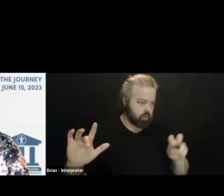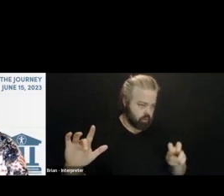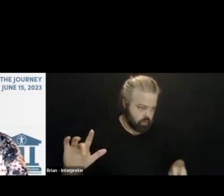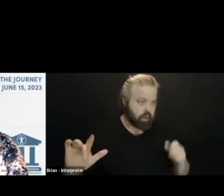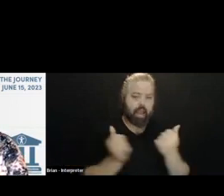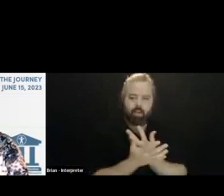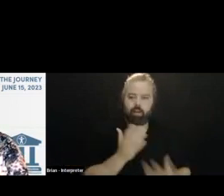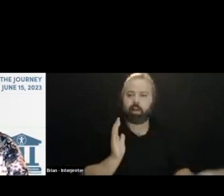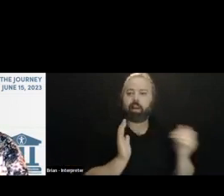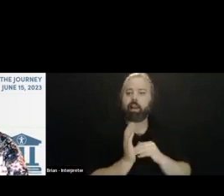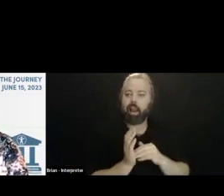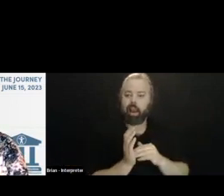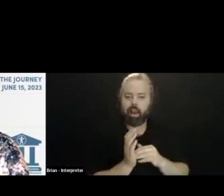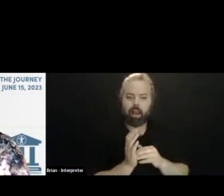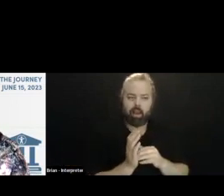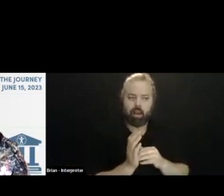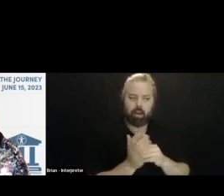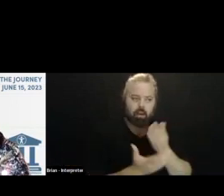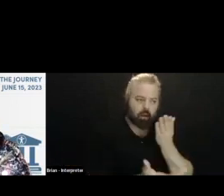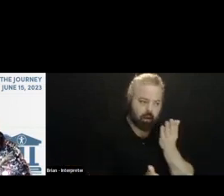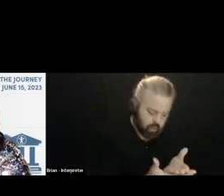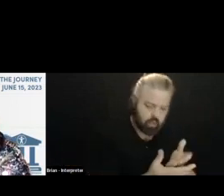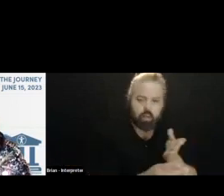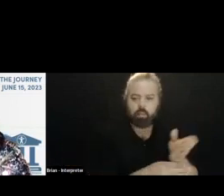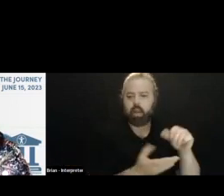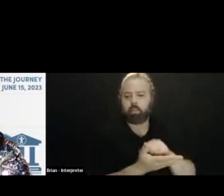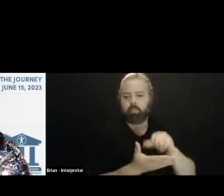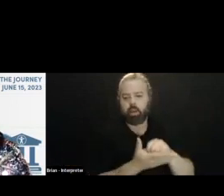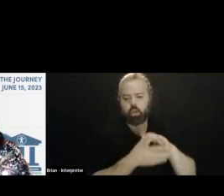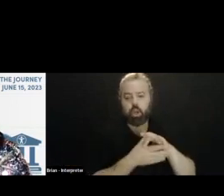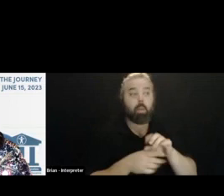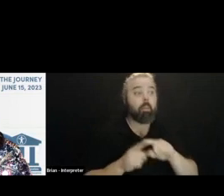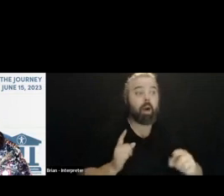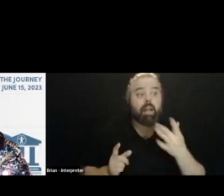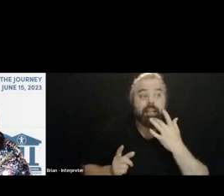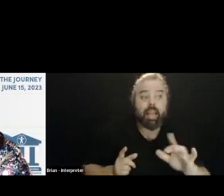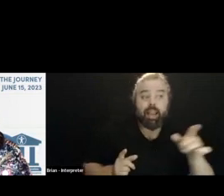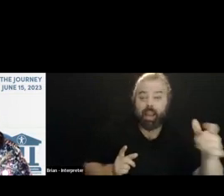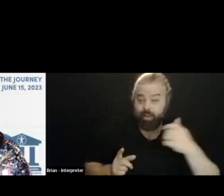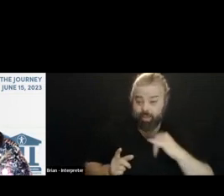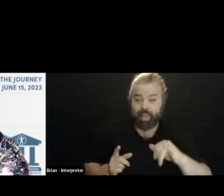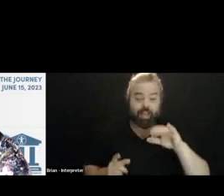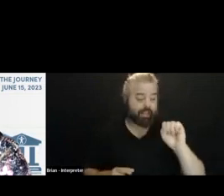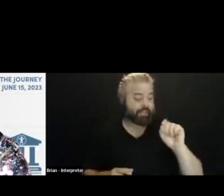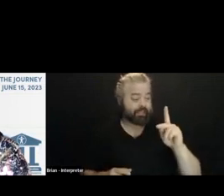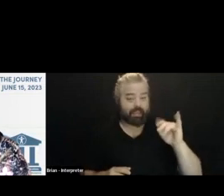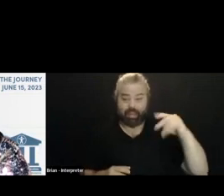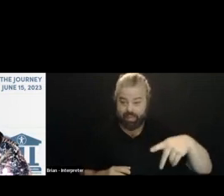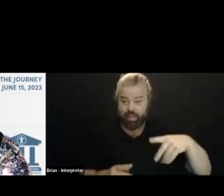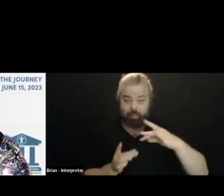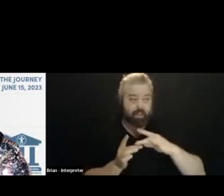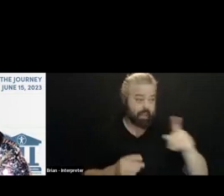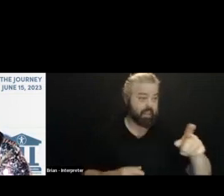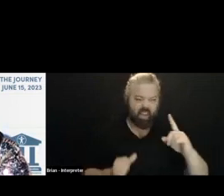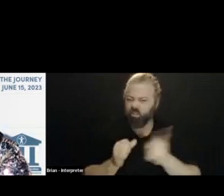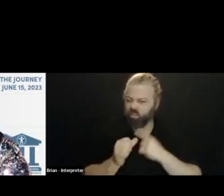just to get to my main page content. But thankfully, because they have that skip link up there, the very first